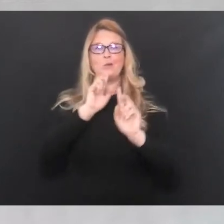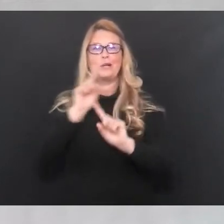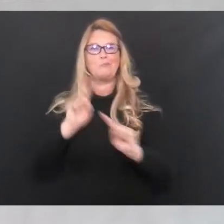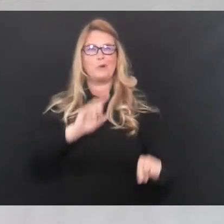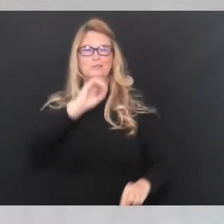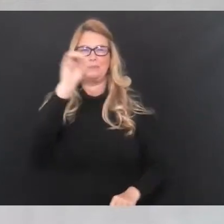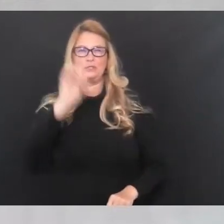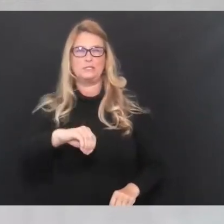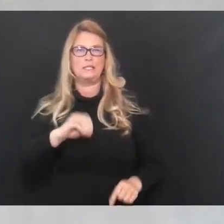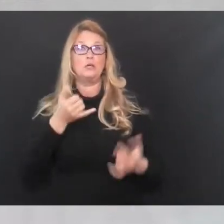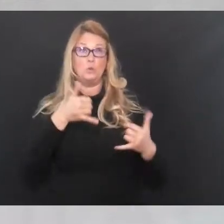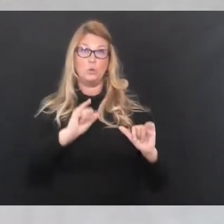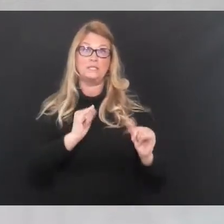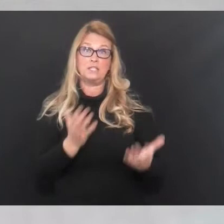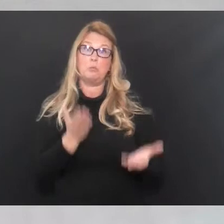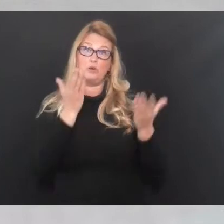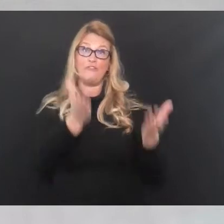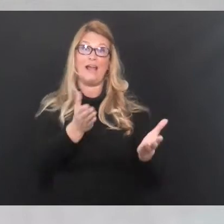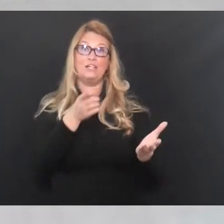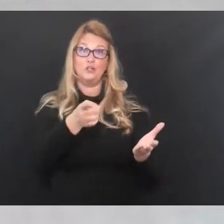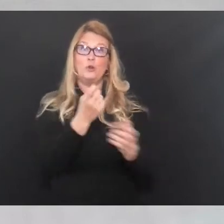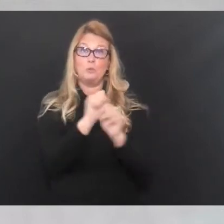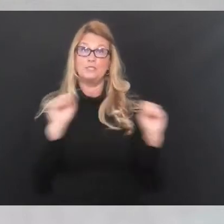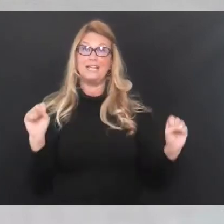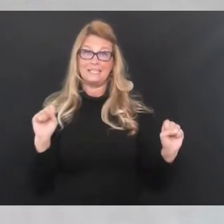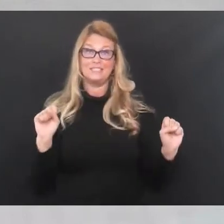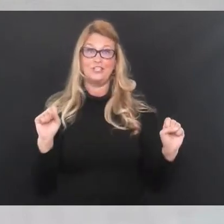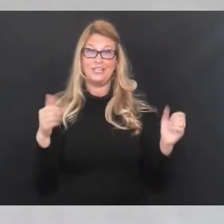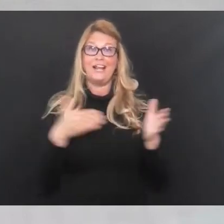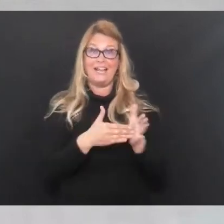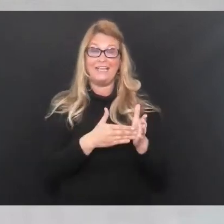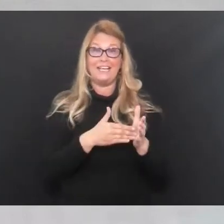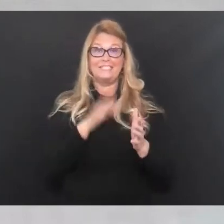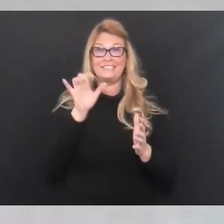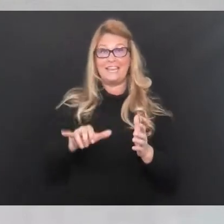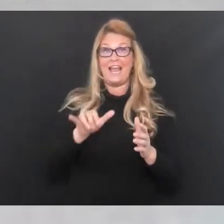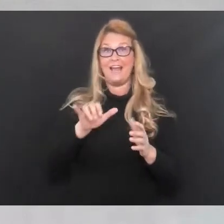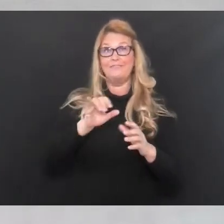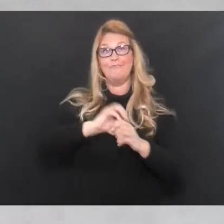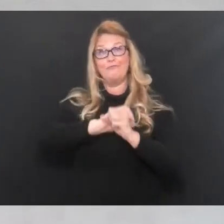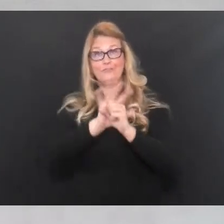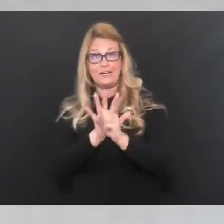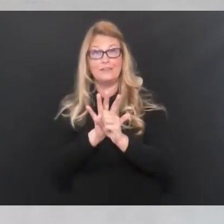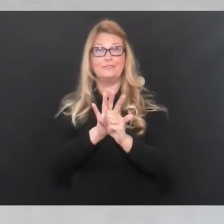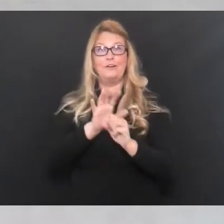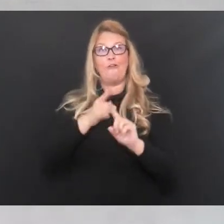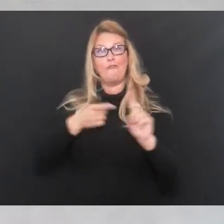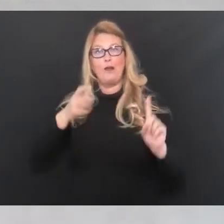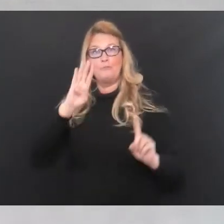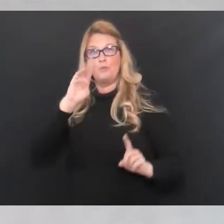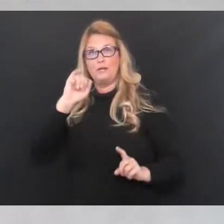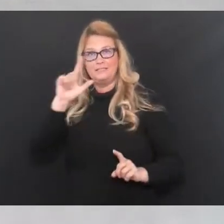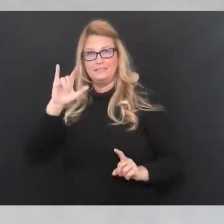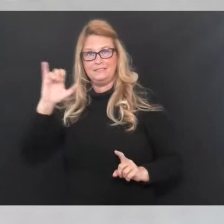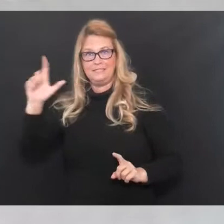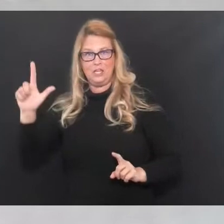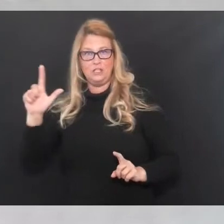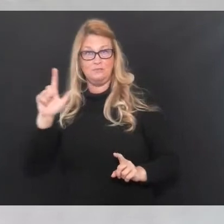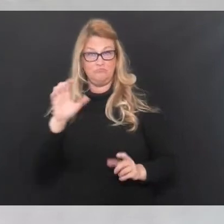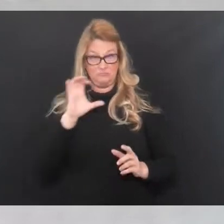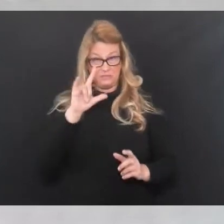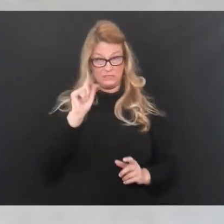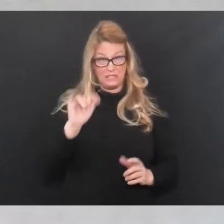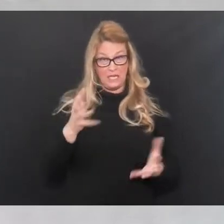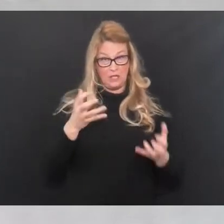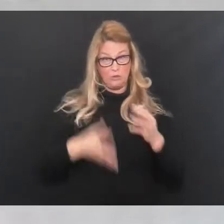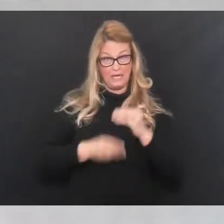still going to offer some protection against the variants, including the Brazil. I'm not sure if Clay has anything he wants